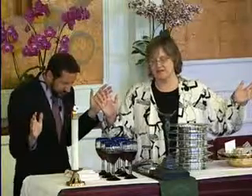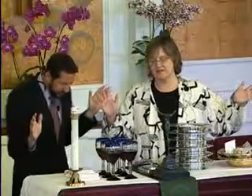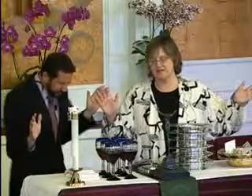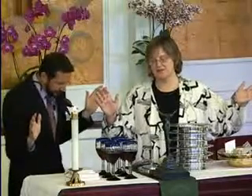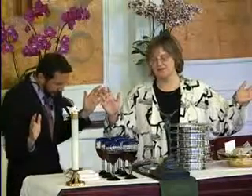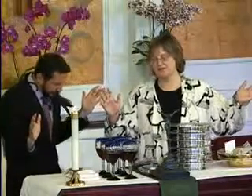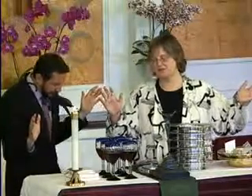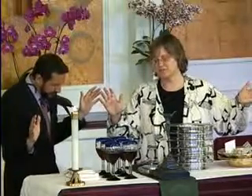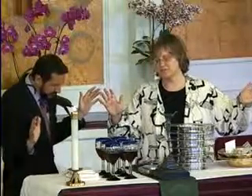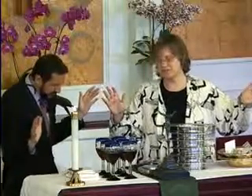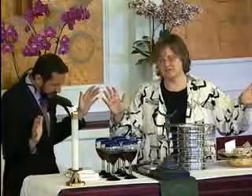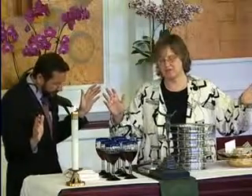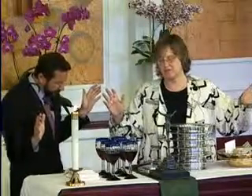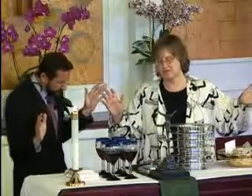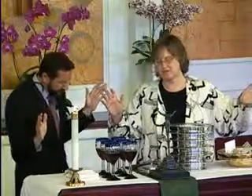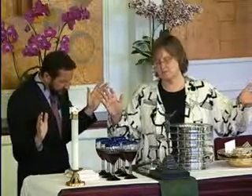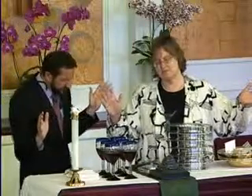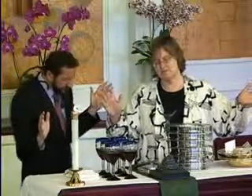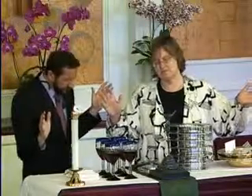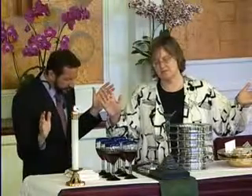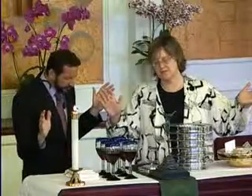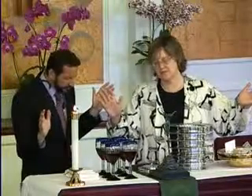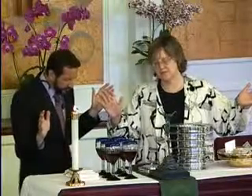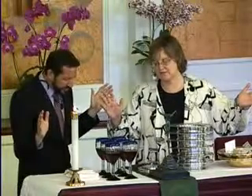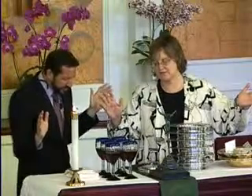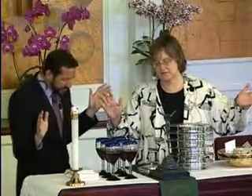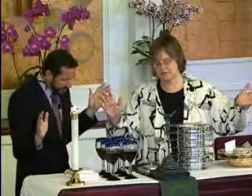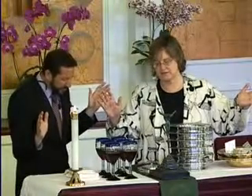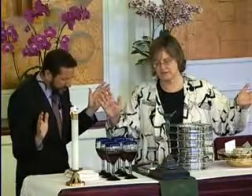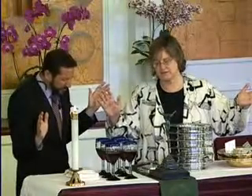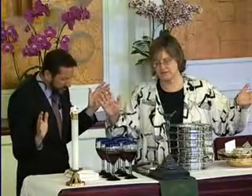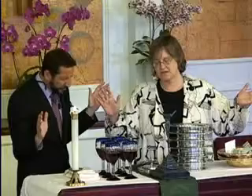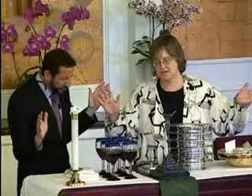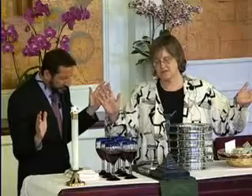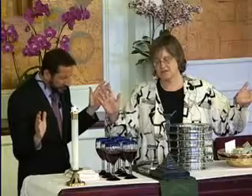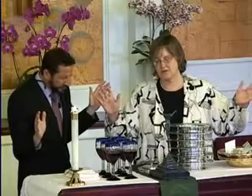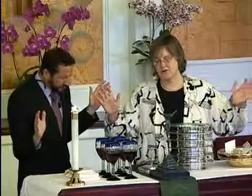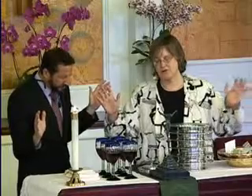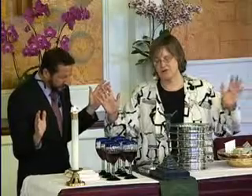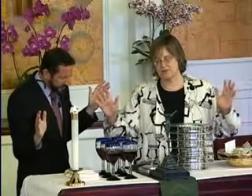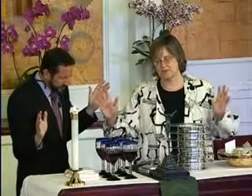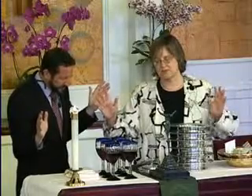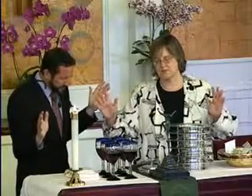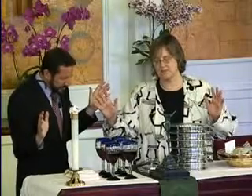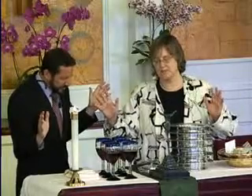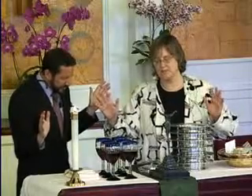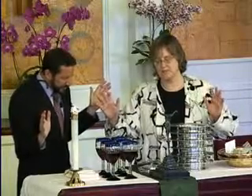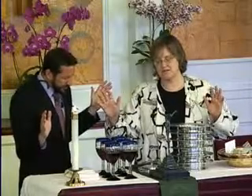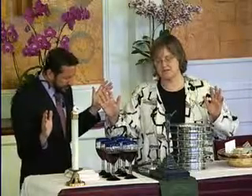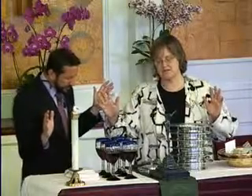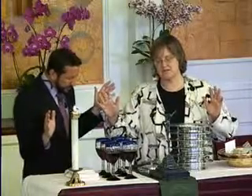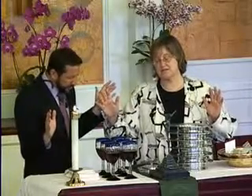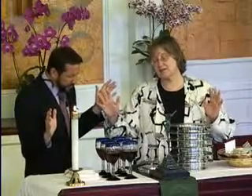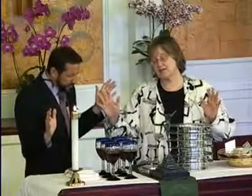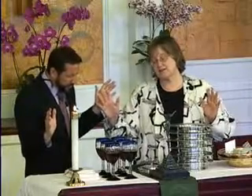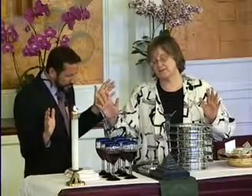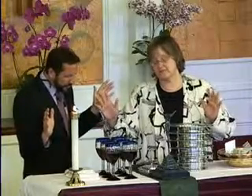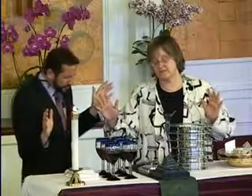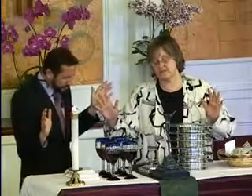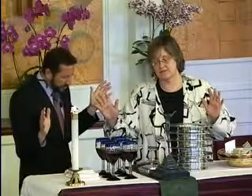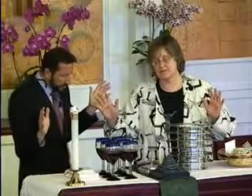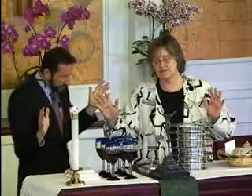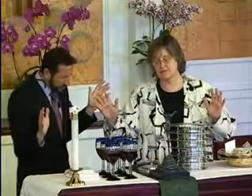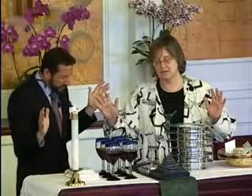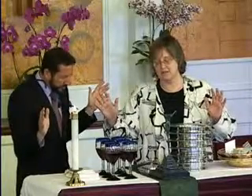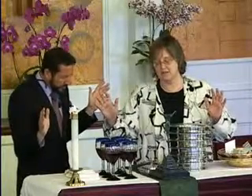Creator, indeed, you gave your body, you shed your blood for each and every one of us. And so I ask blessings upon these gifts, the